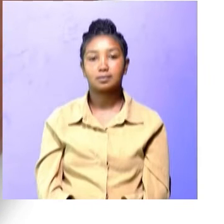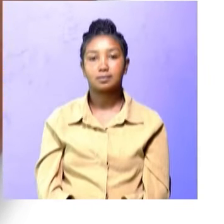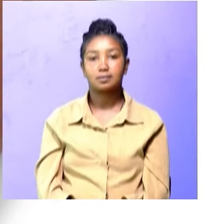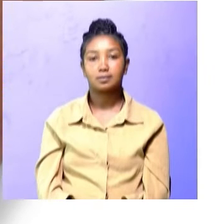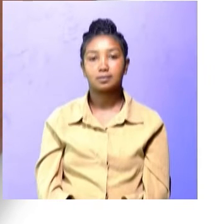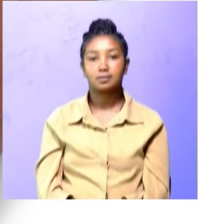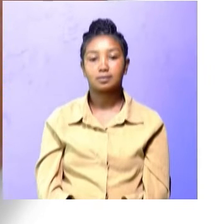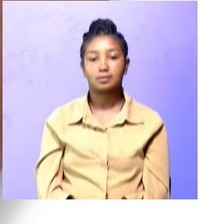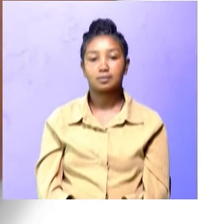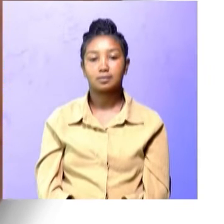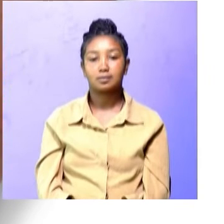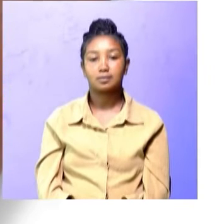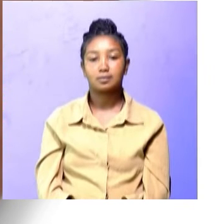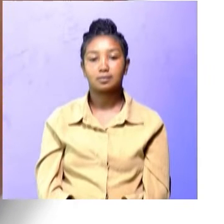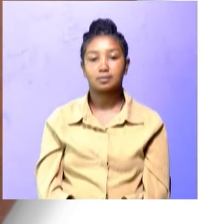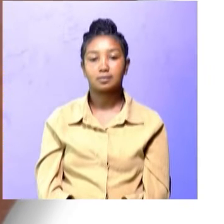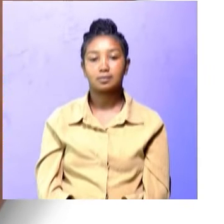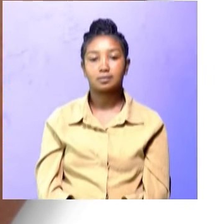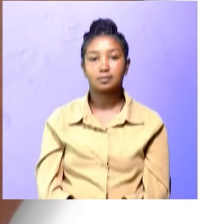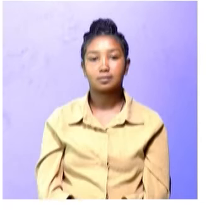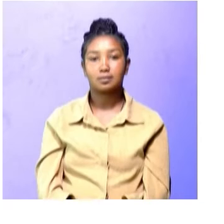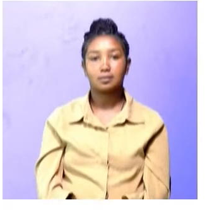Learn new words.